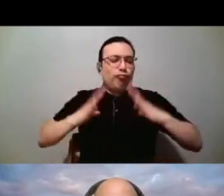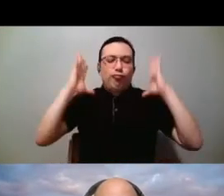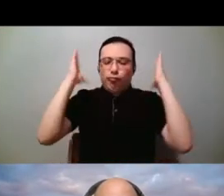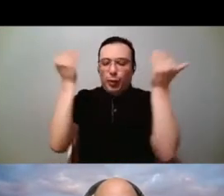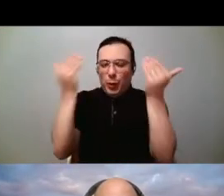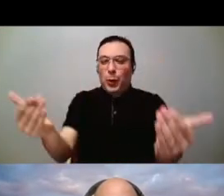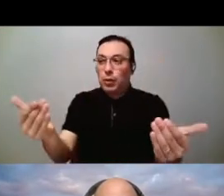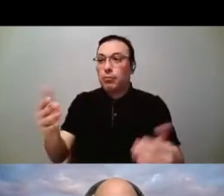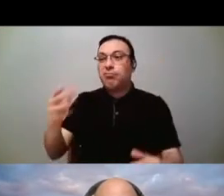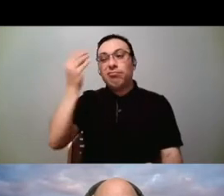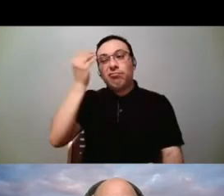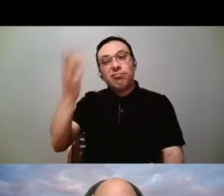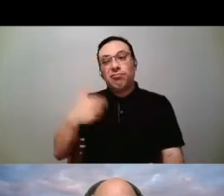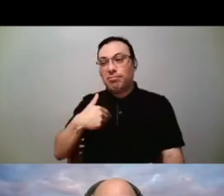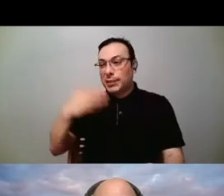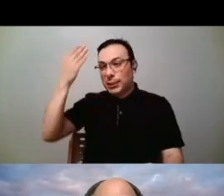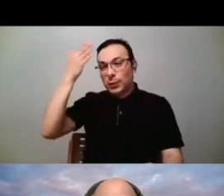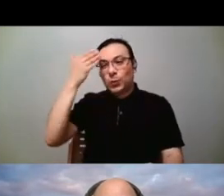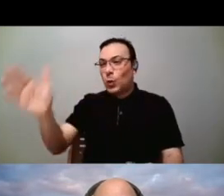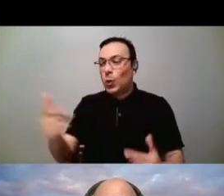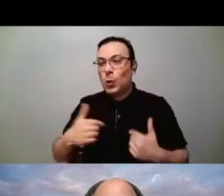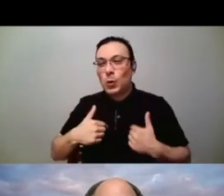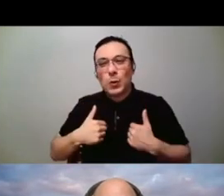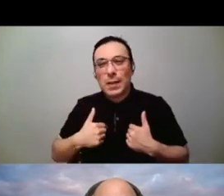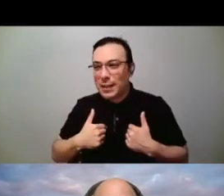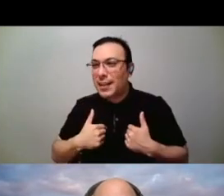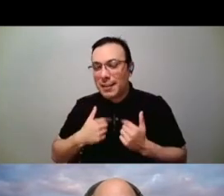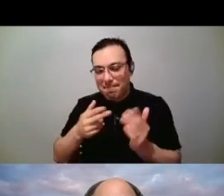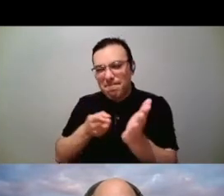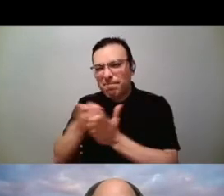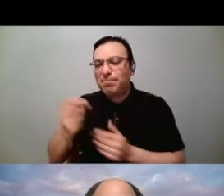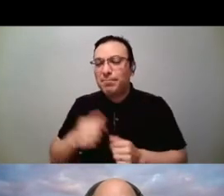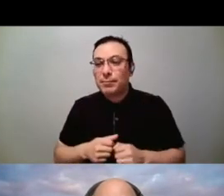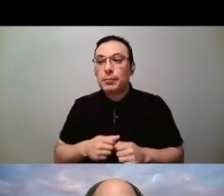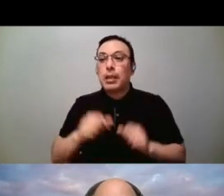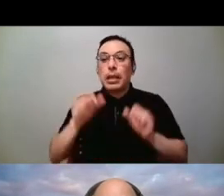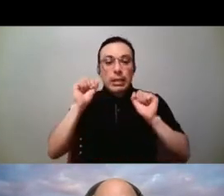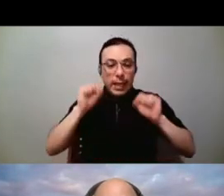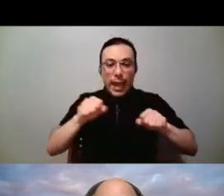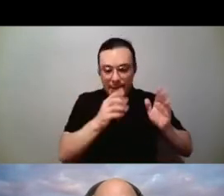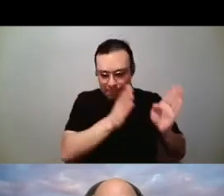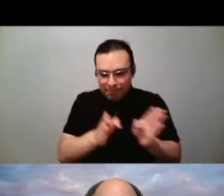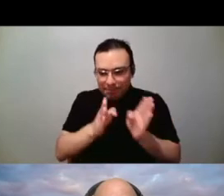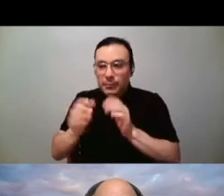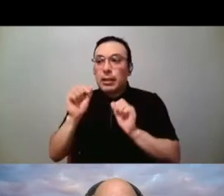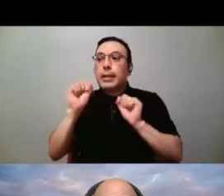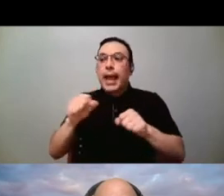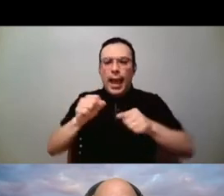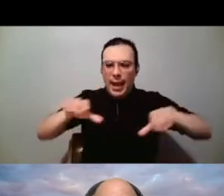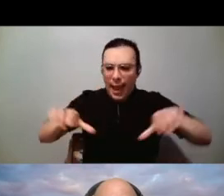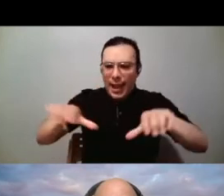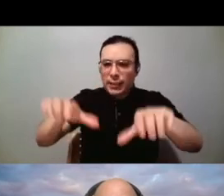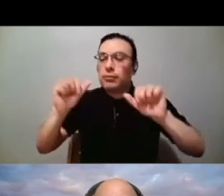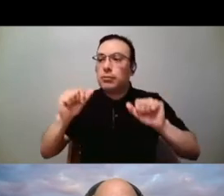A doula is a formulation, a formation, a praxis, an action, an